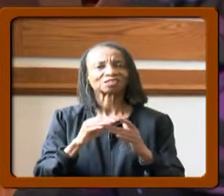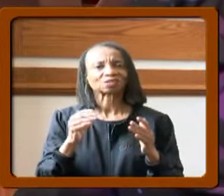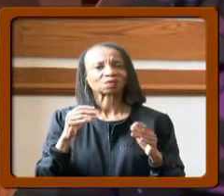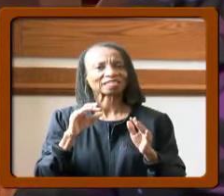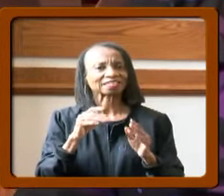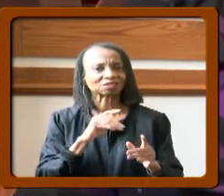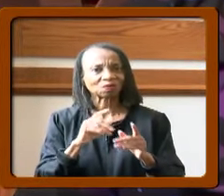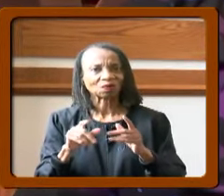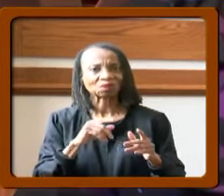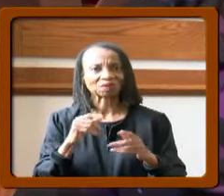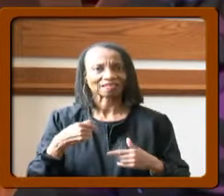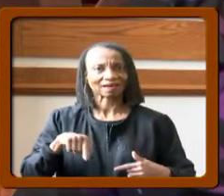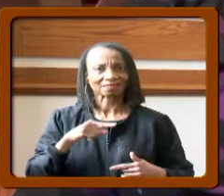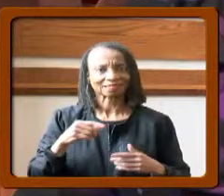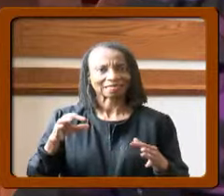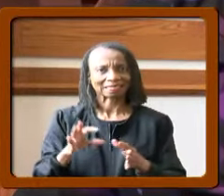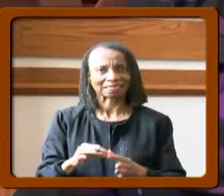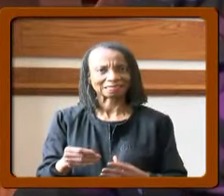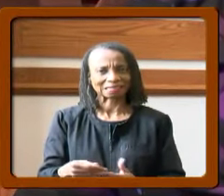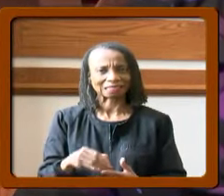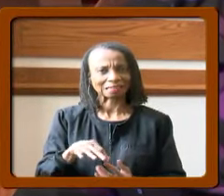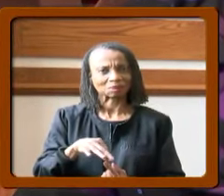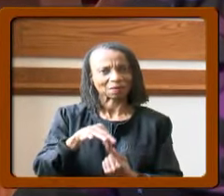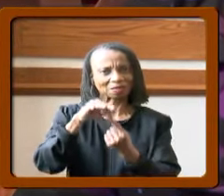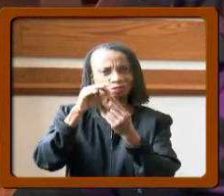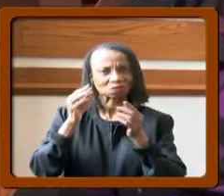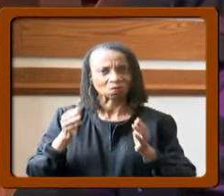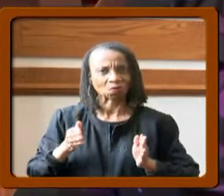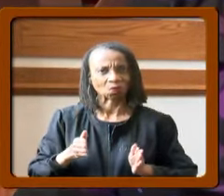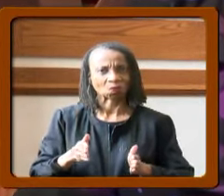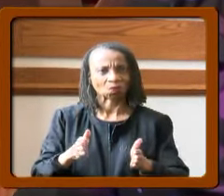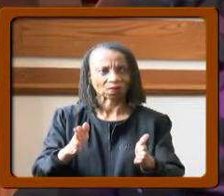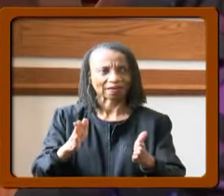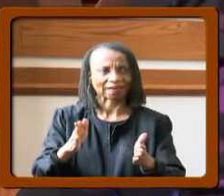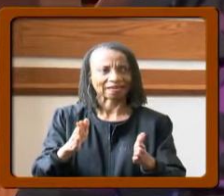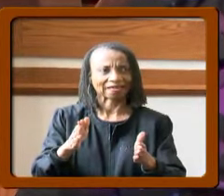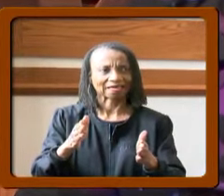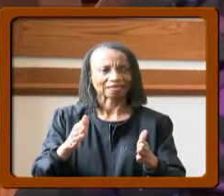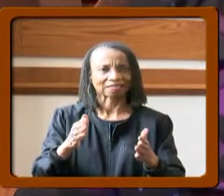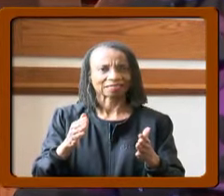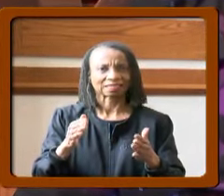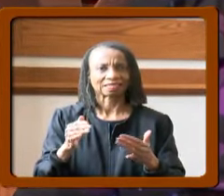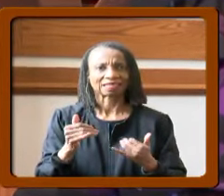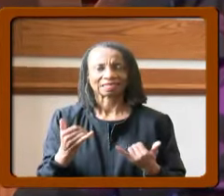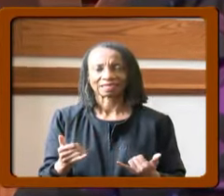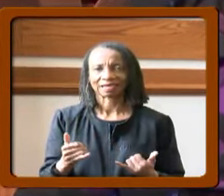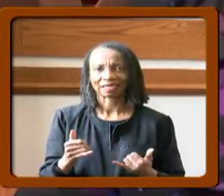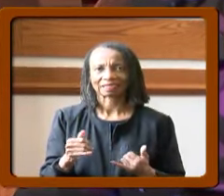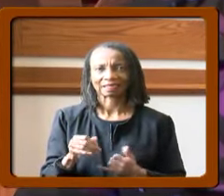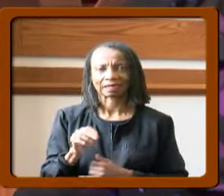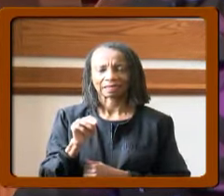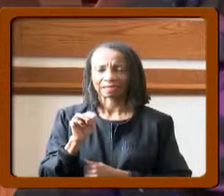the God of creation rapping to his beloved, like Lenny Williams.